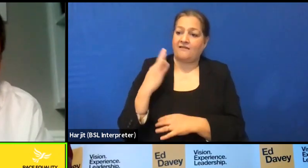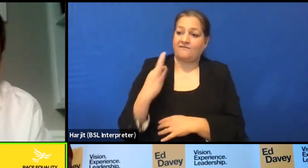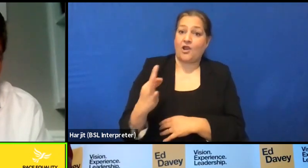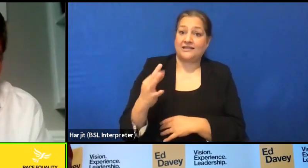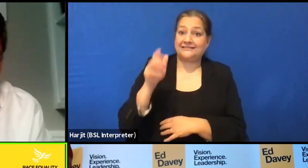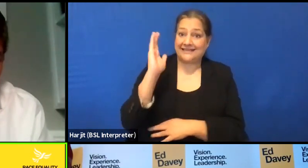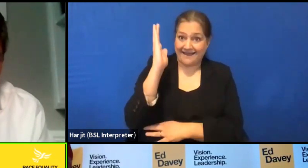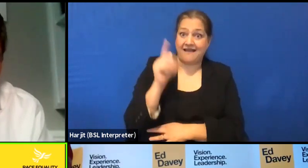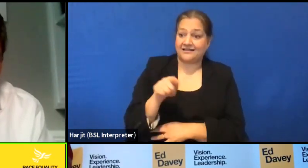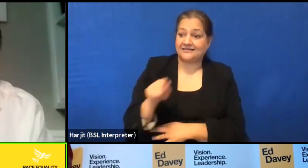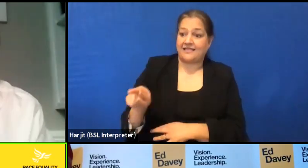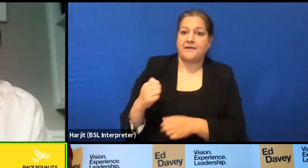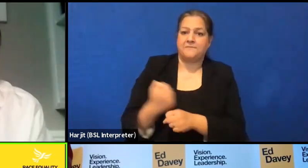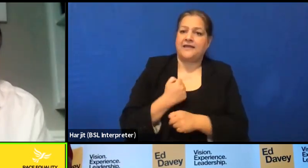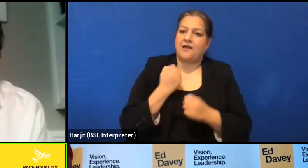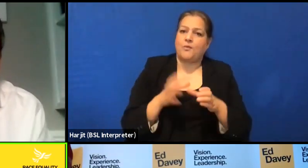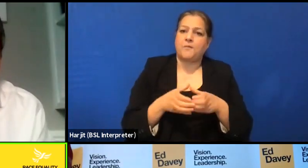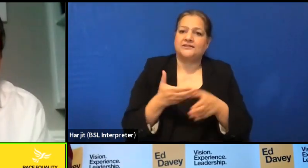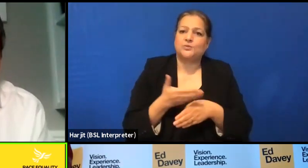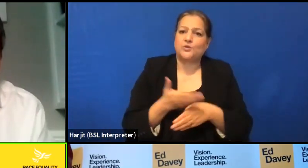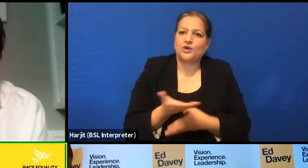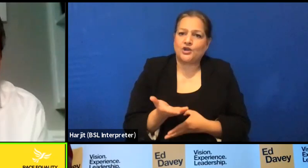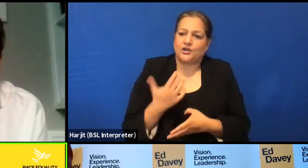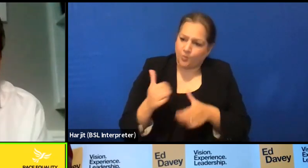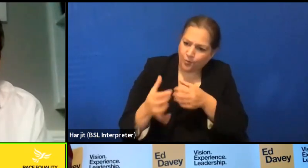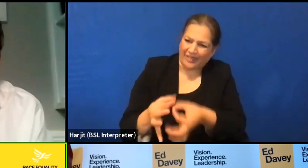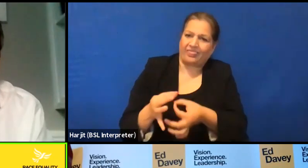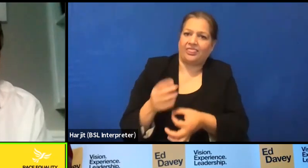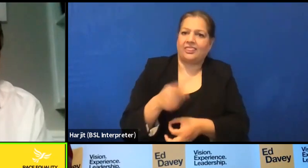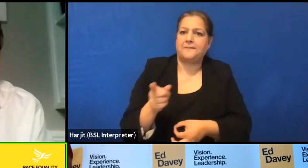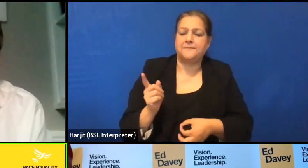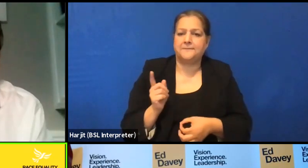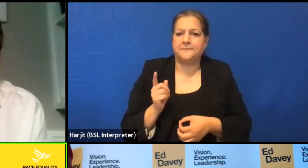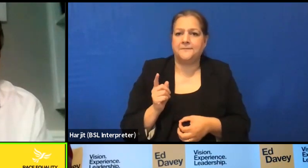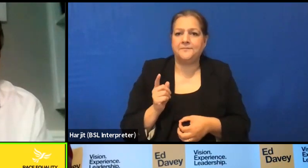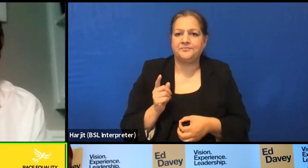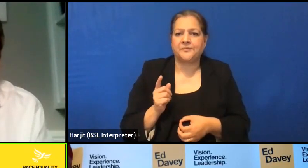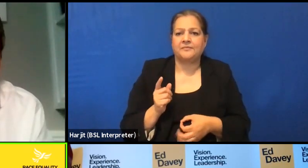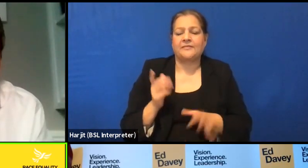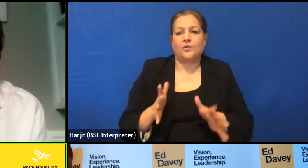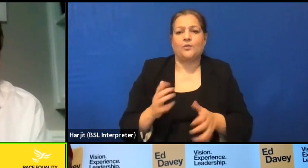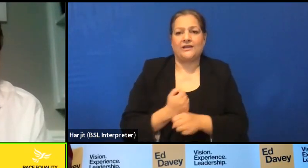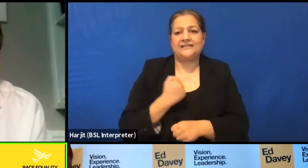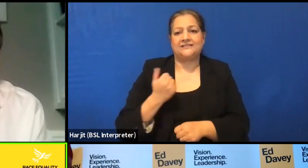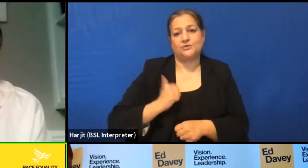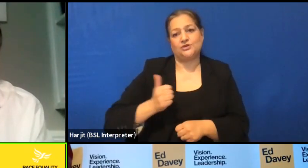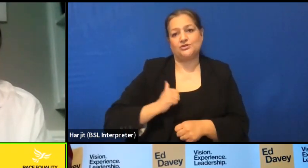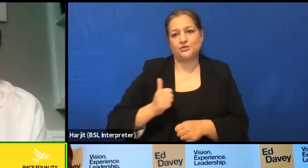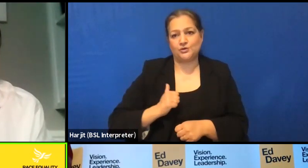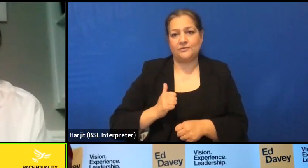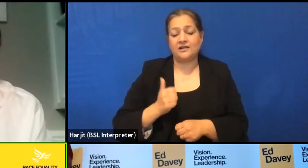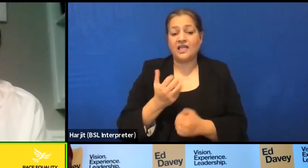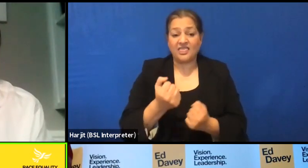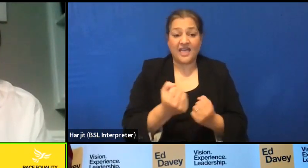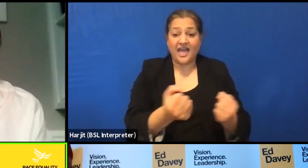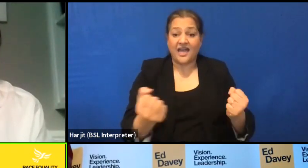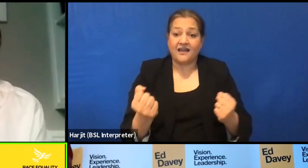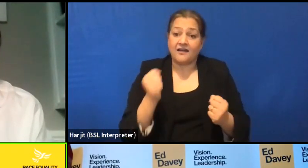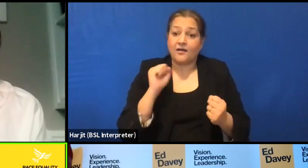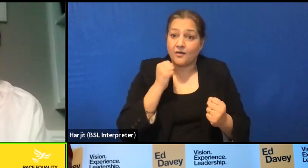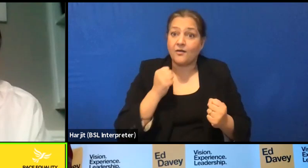party work. And we have to assume, first and foremost, that there is a will to want to make this happen.